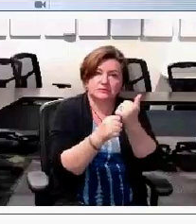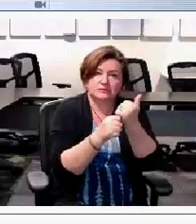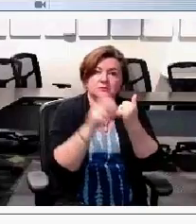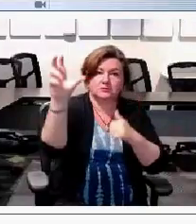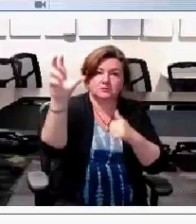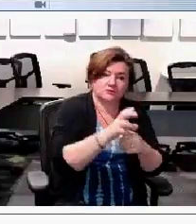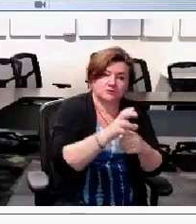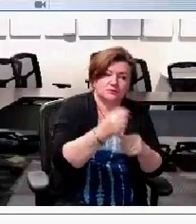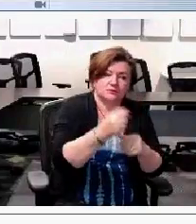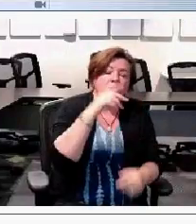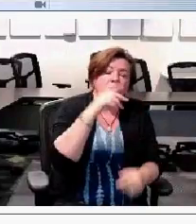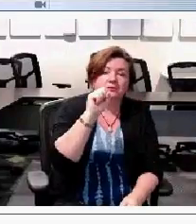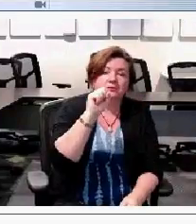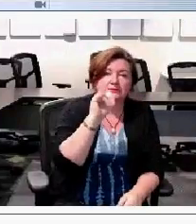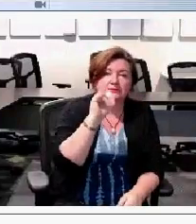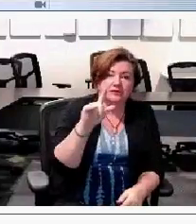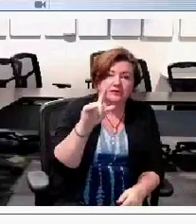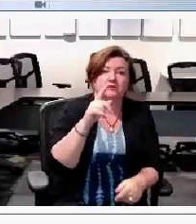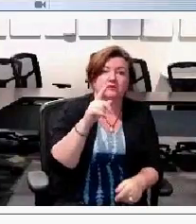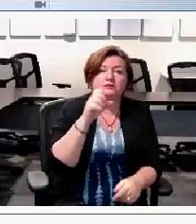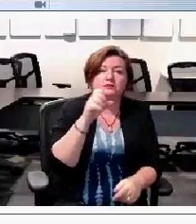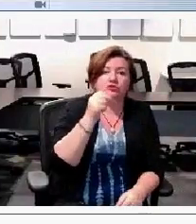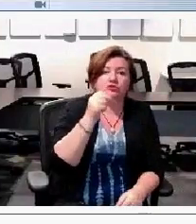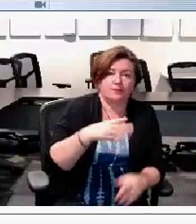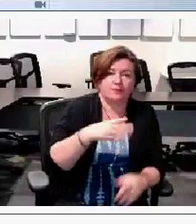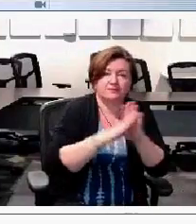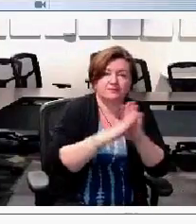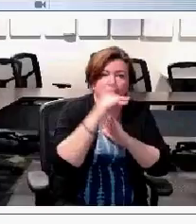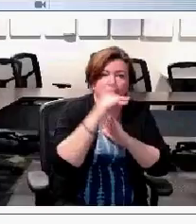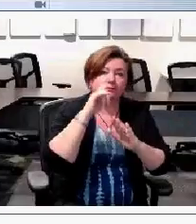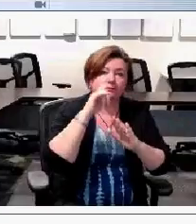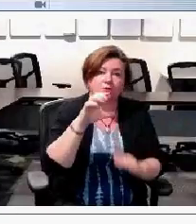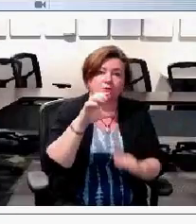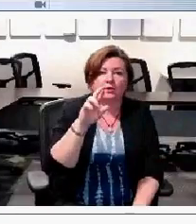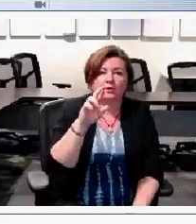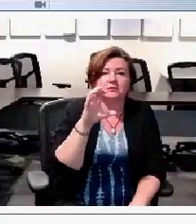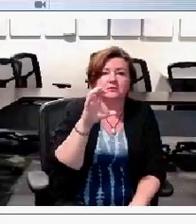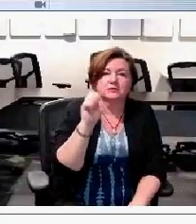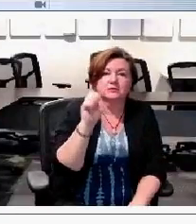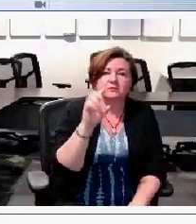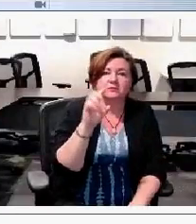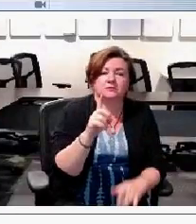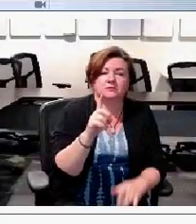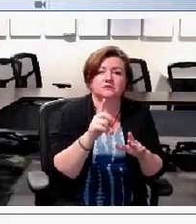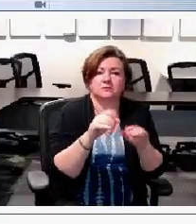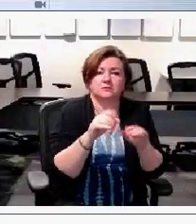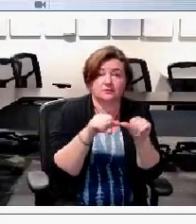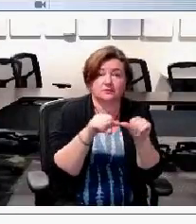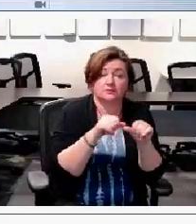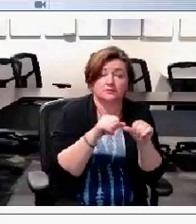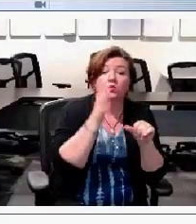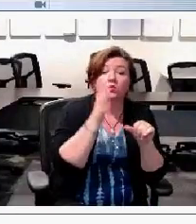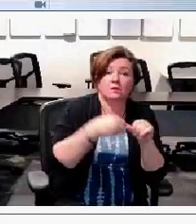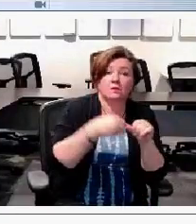for skills development in the RCSD area. And there will be an application form